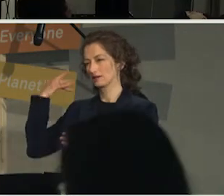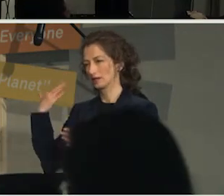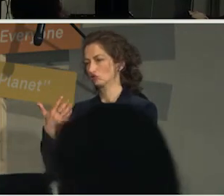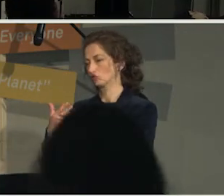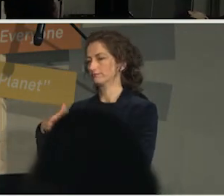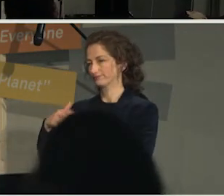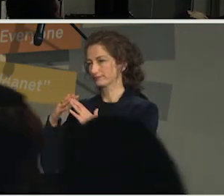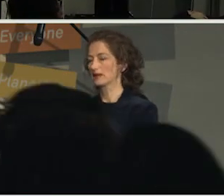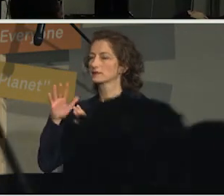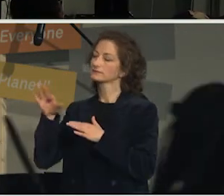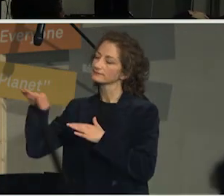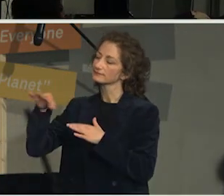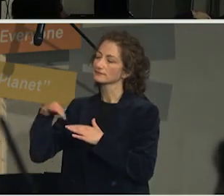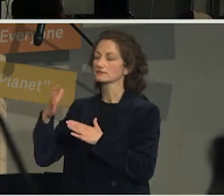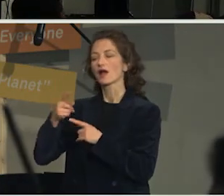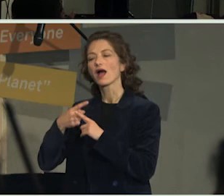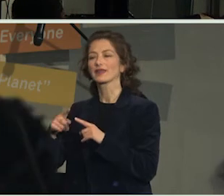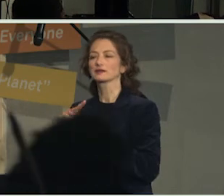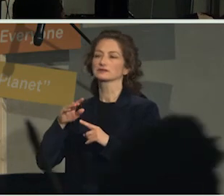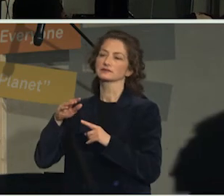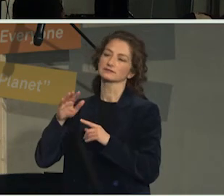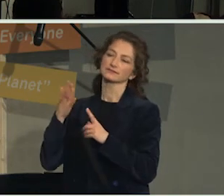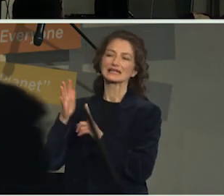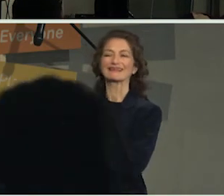Yes. Yes.